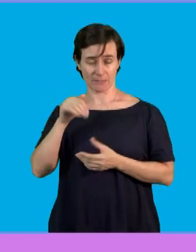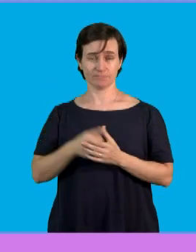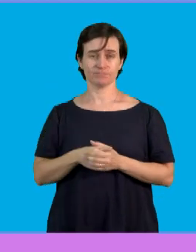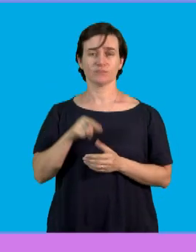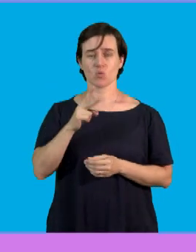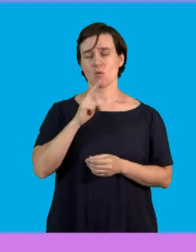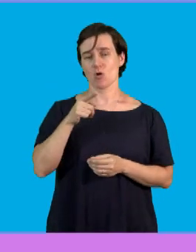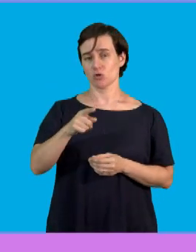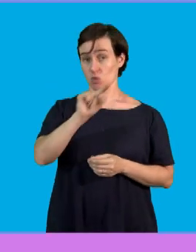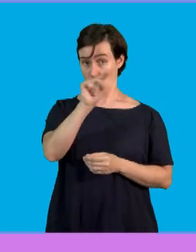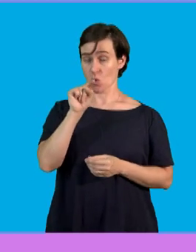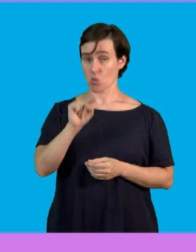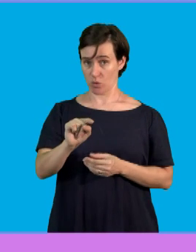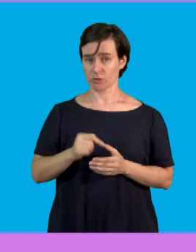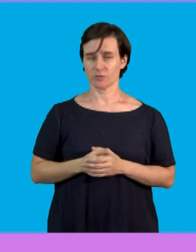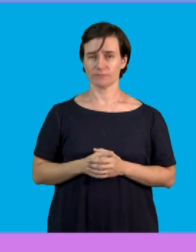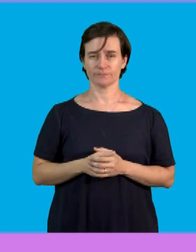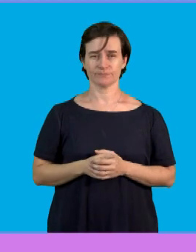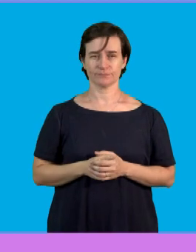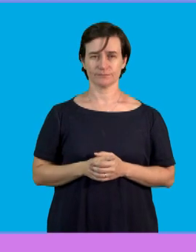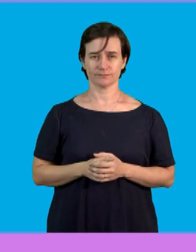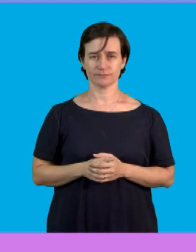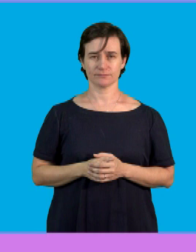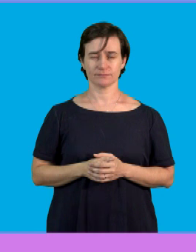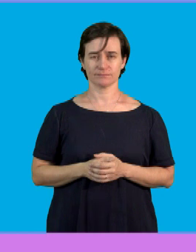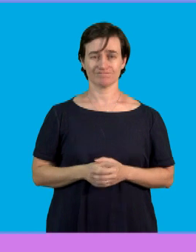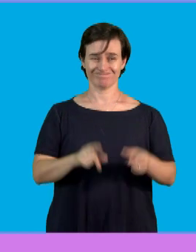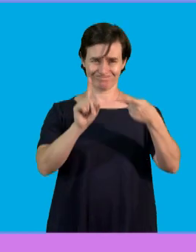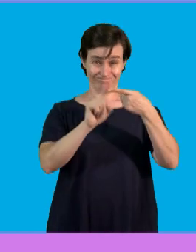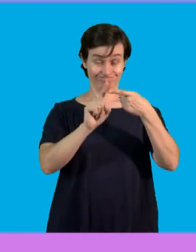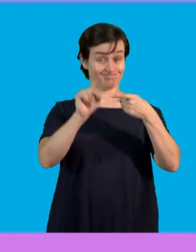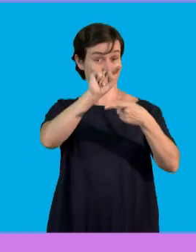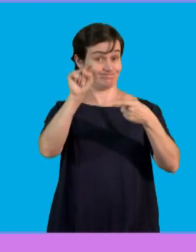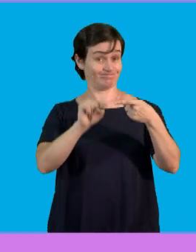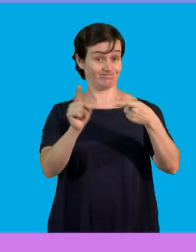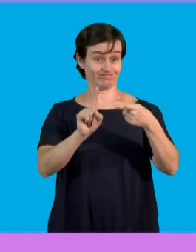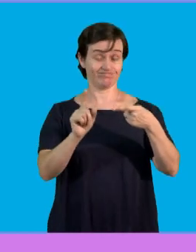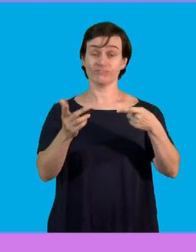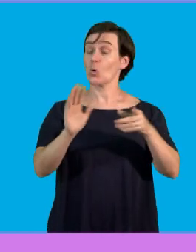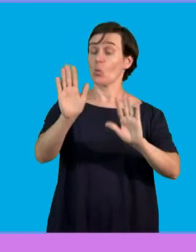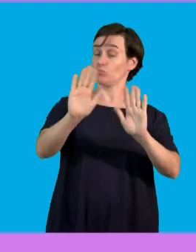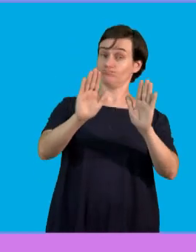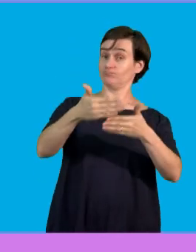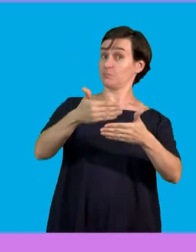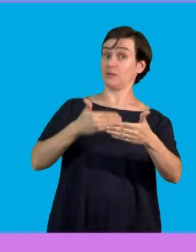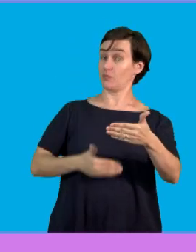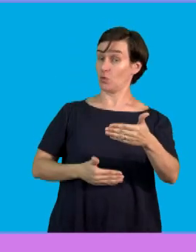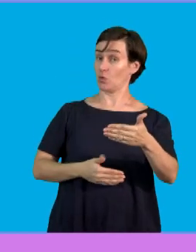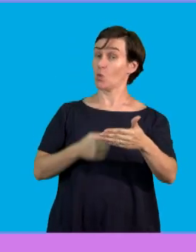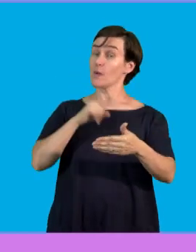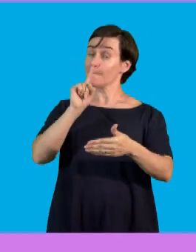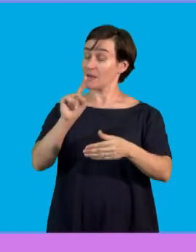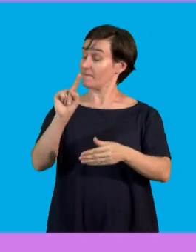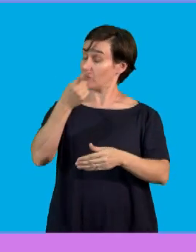answer questions that will follow. The first question here, it says, before that, remember we need to